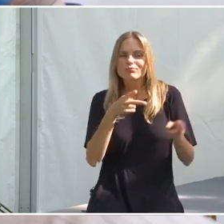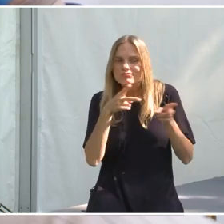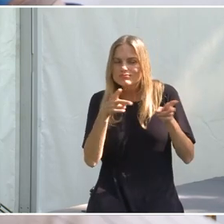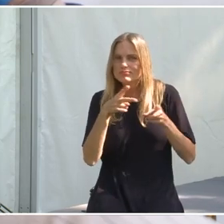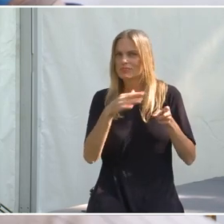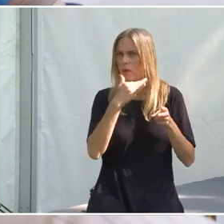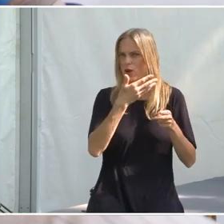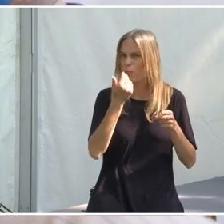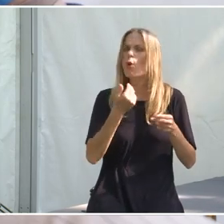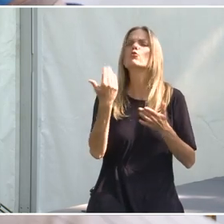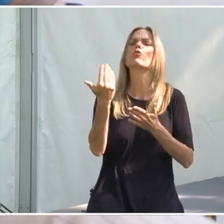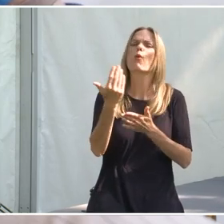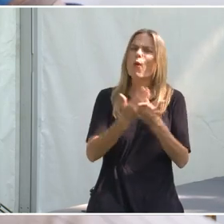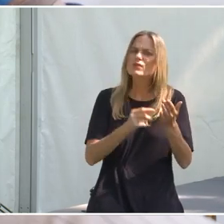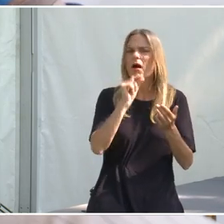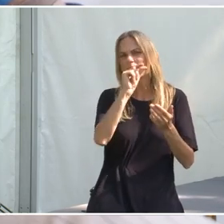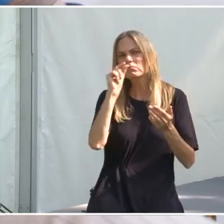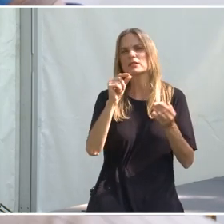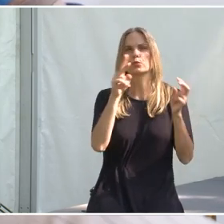some research that shows that these